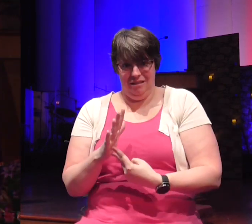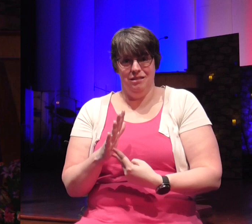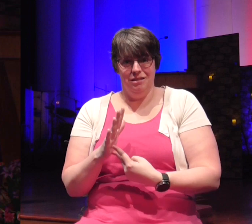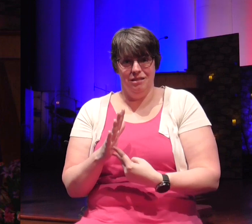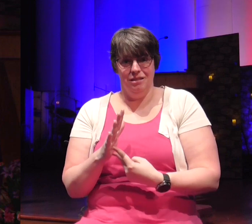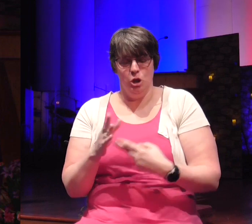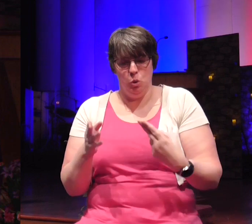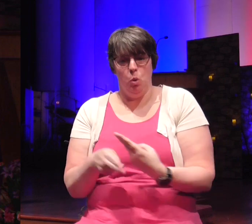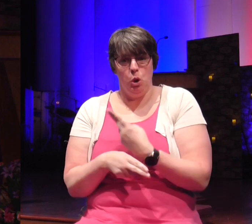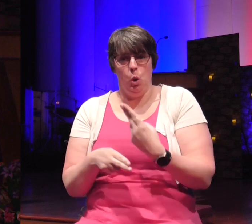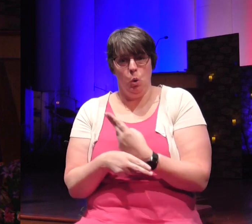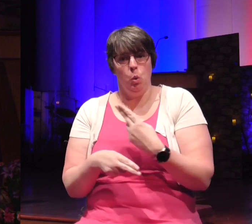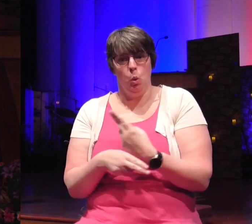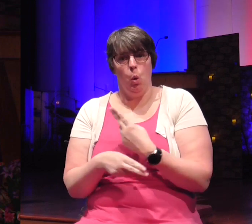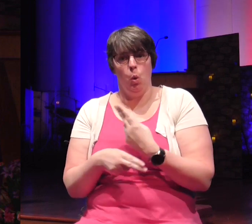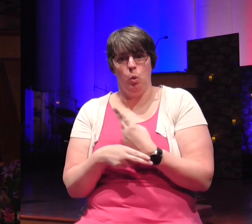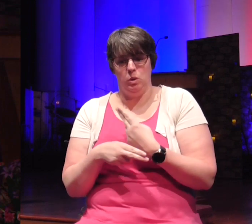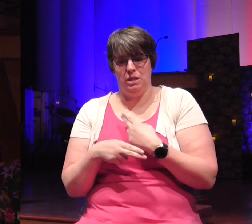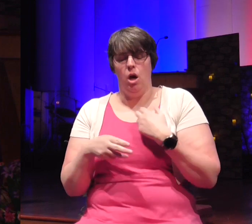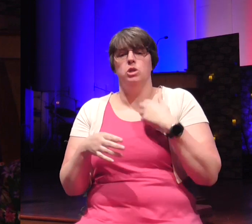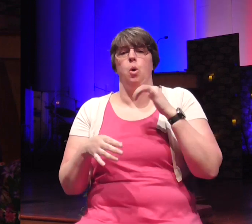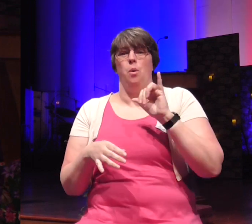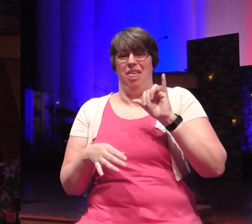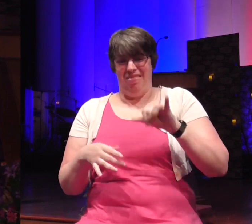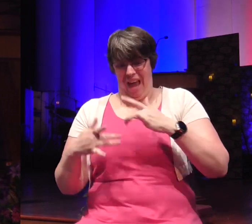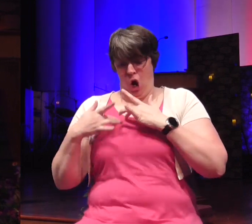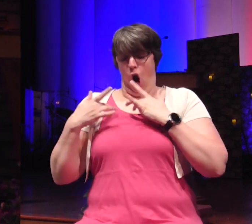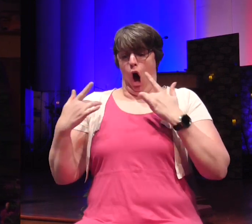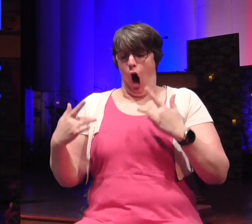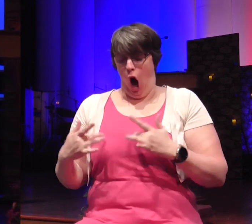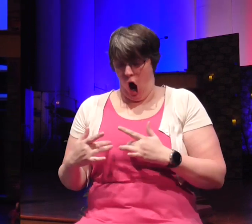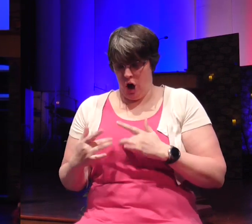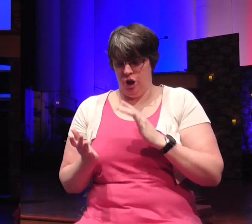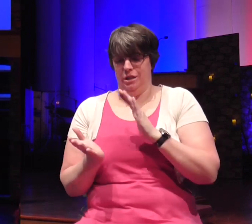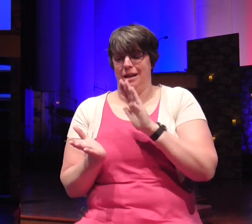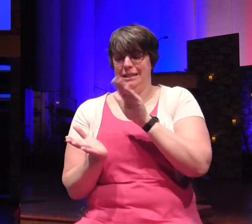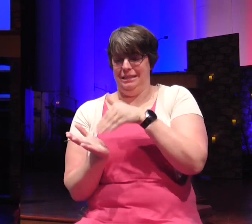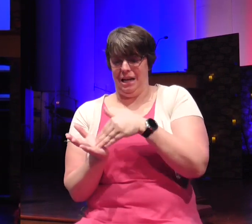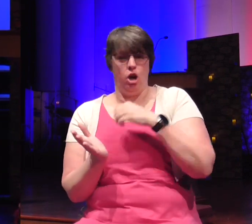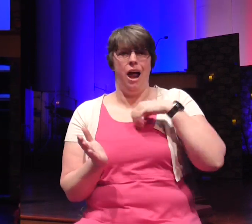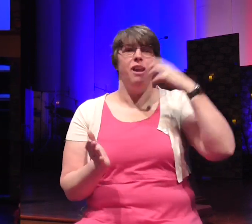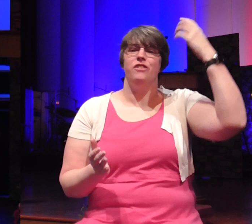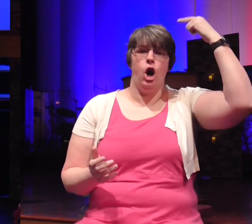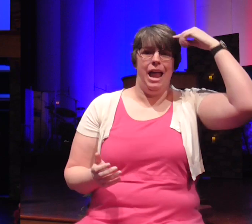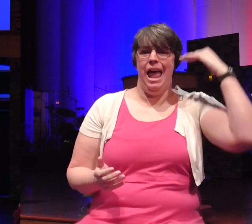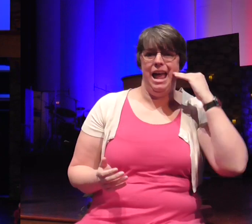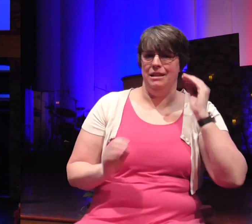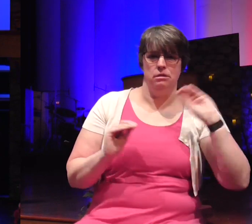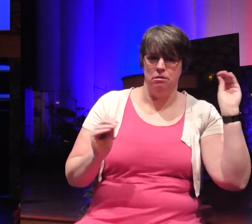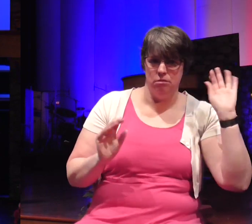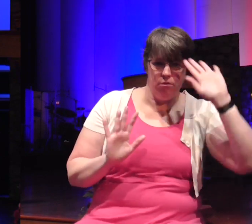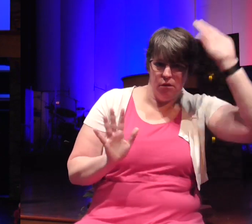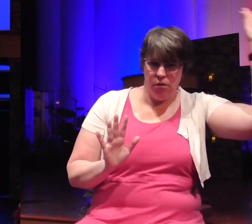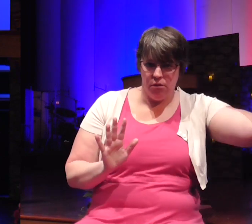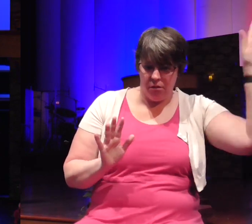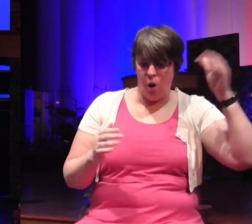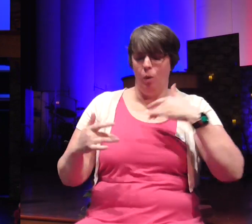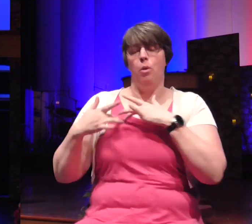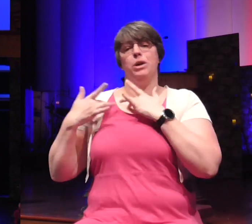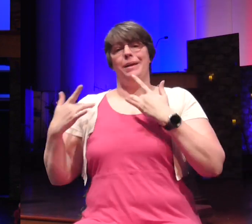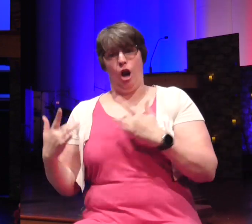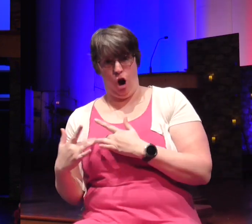these capacities. And when we go to the heart center, get out of our heads and into our hearts, we come to know